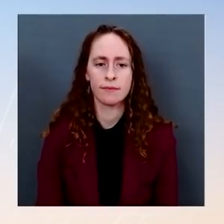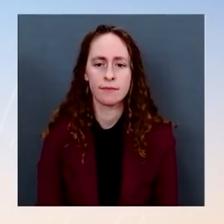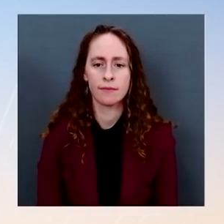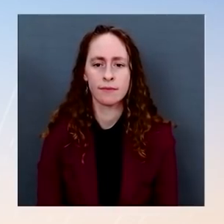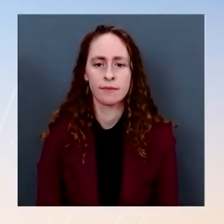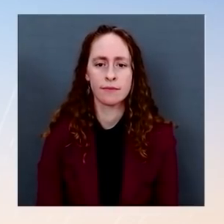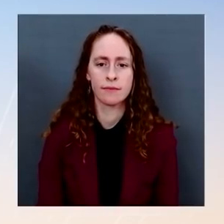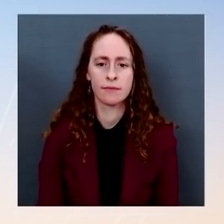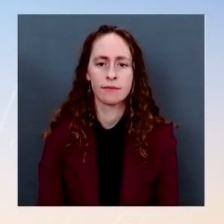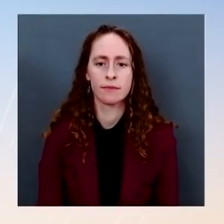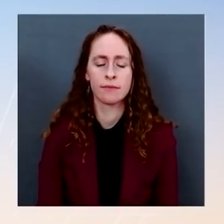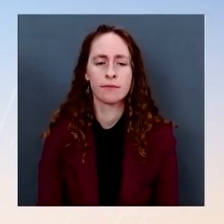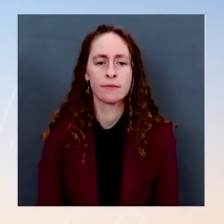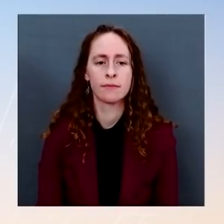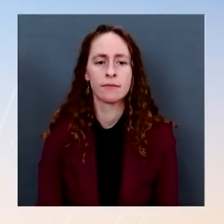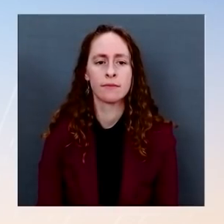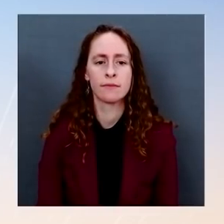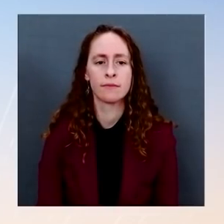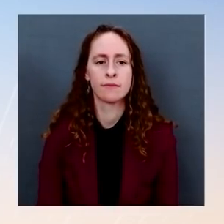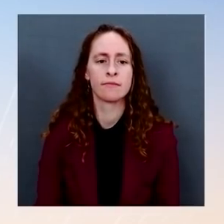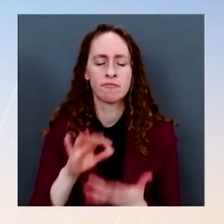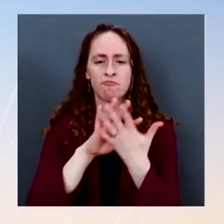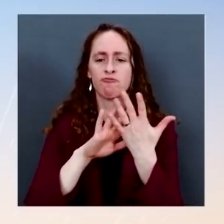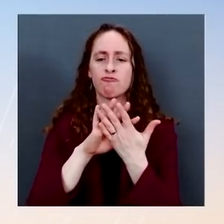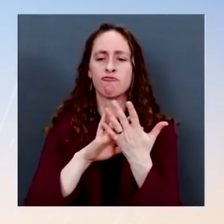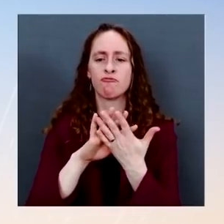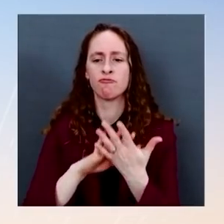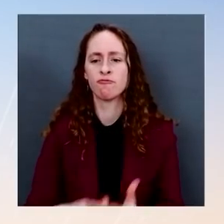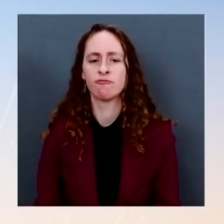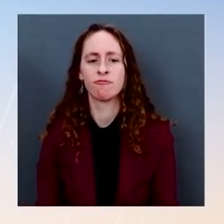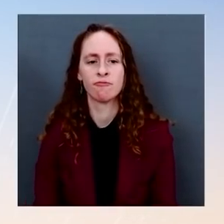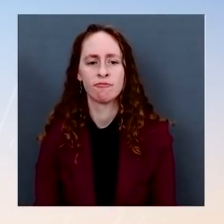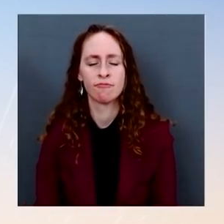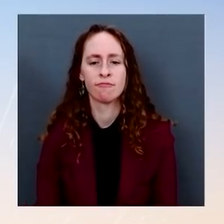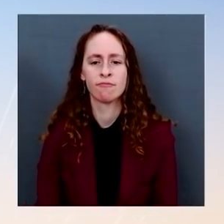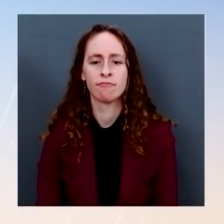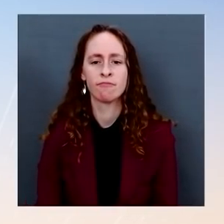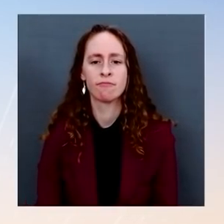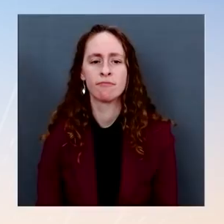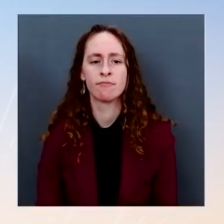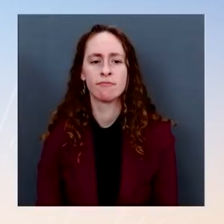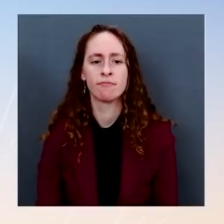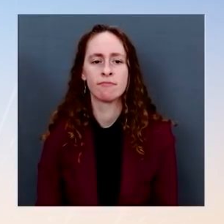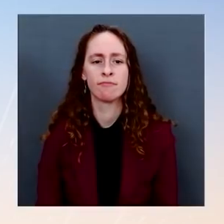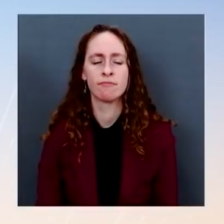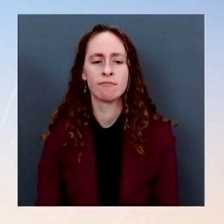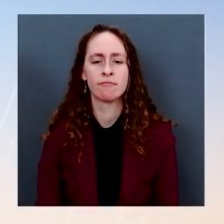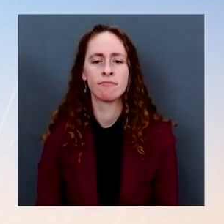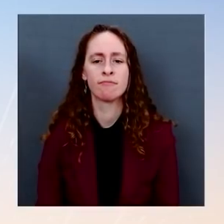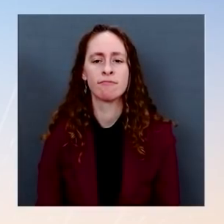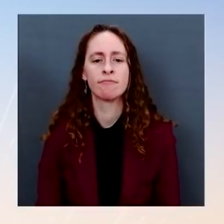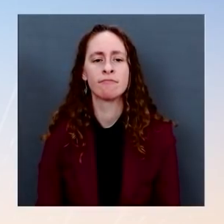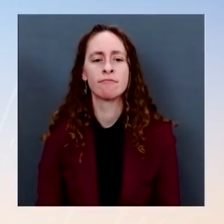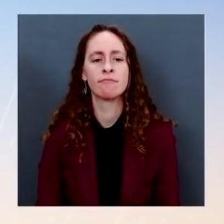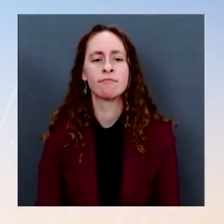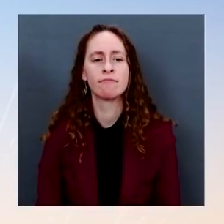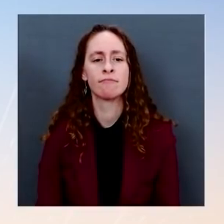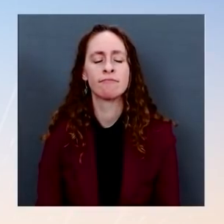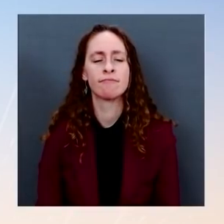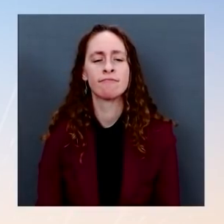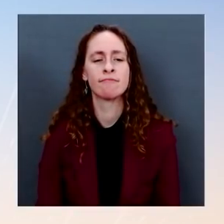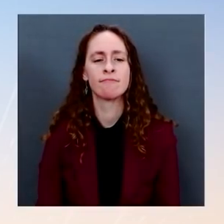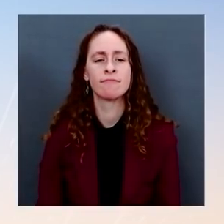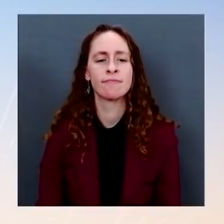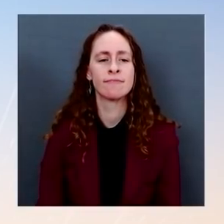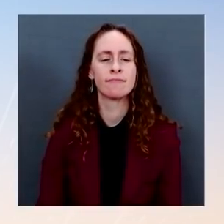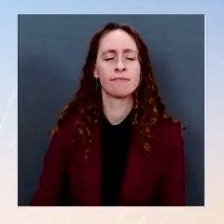them. Go ahead. Yeah. Hi, Jen. Does the administration have any plans to lift the travel ban on several